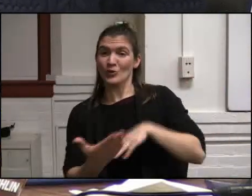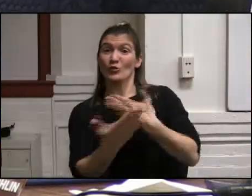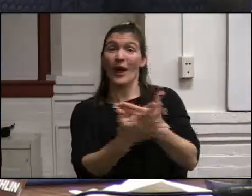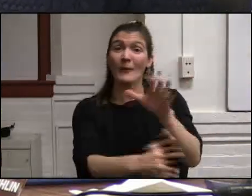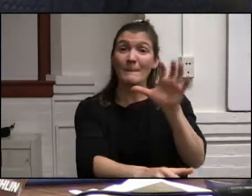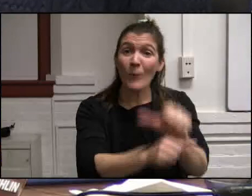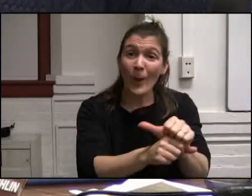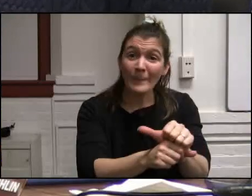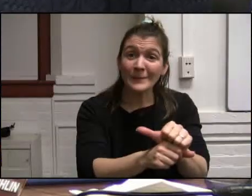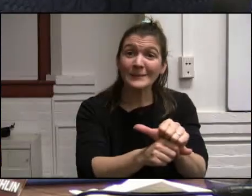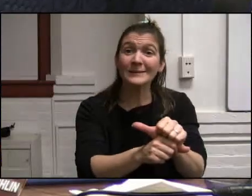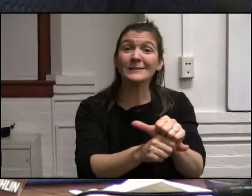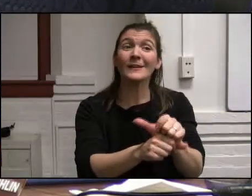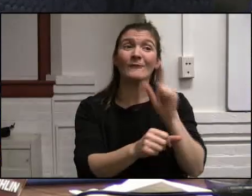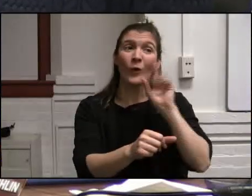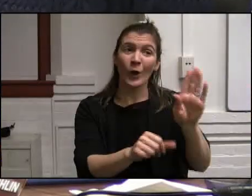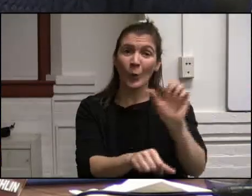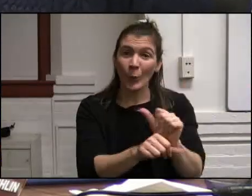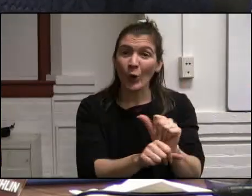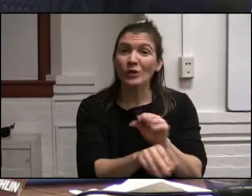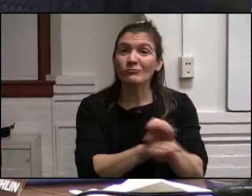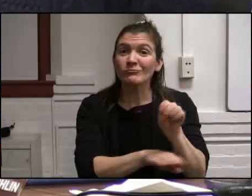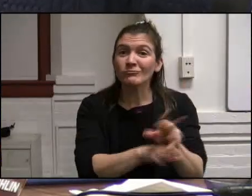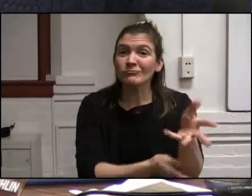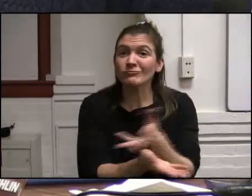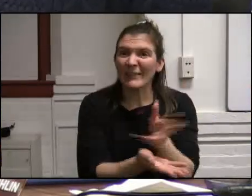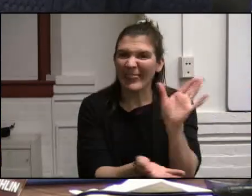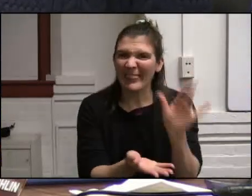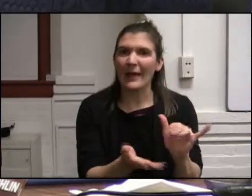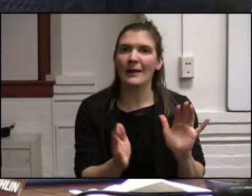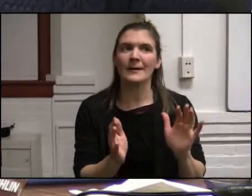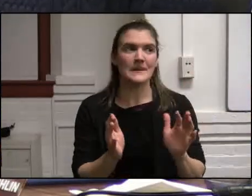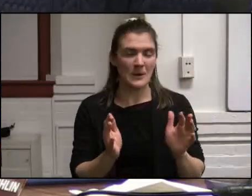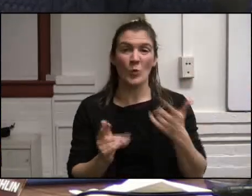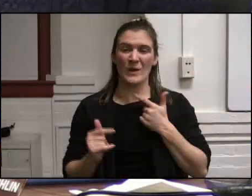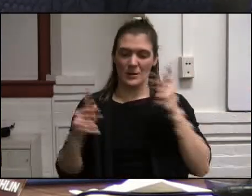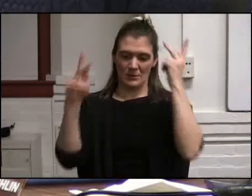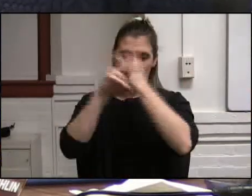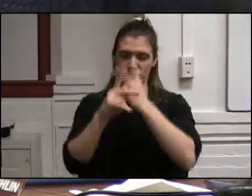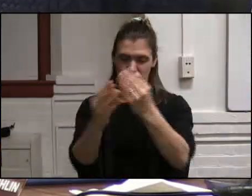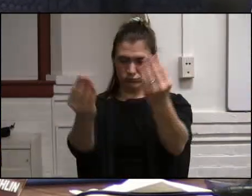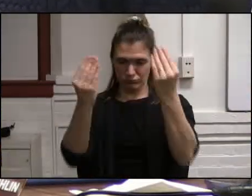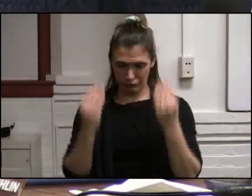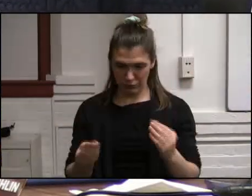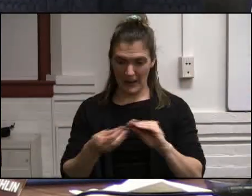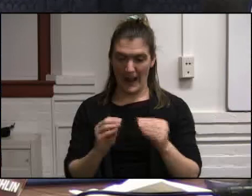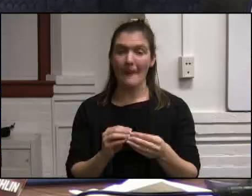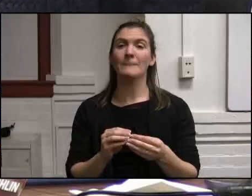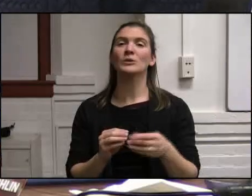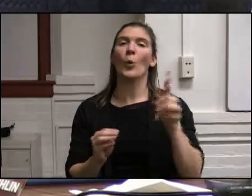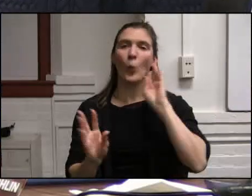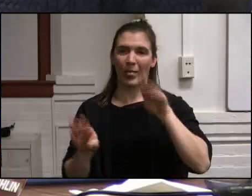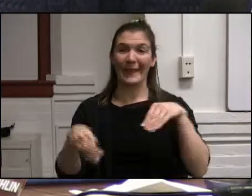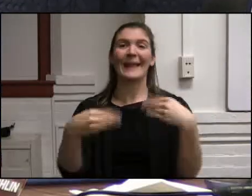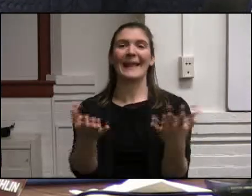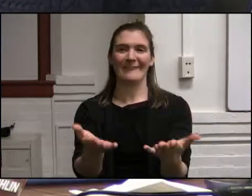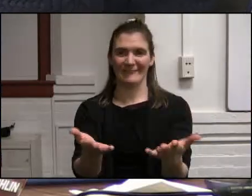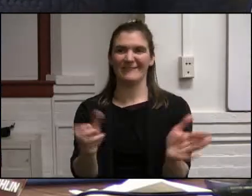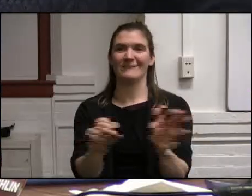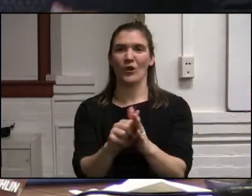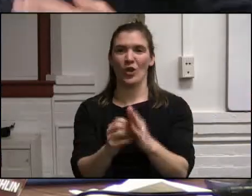to the appointments for their services. And we've run some numbers on that and would be prepared to